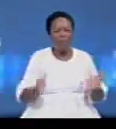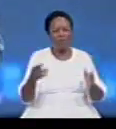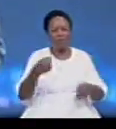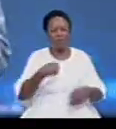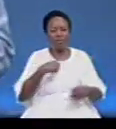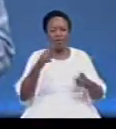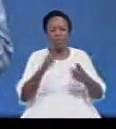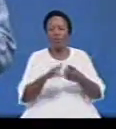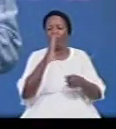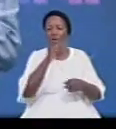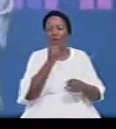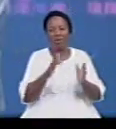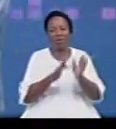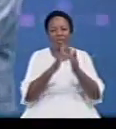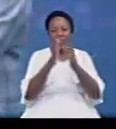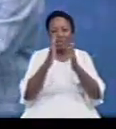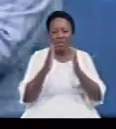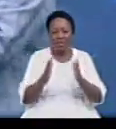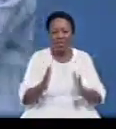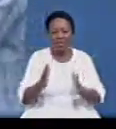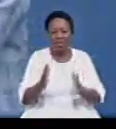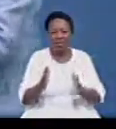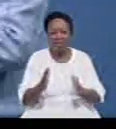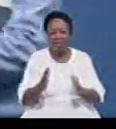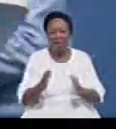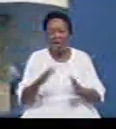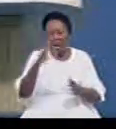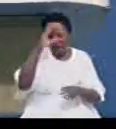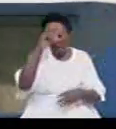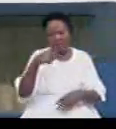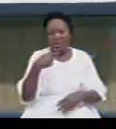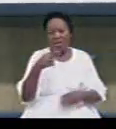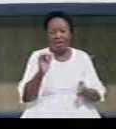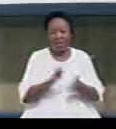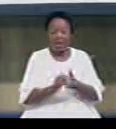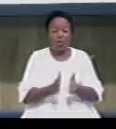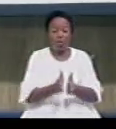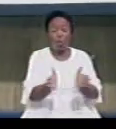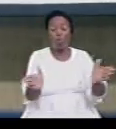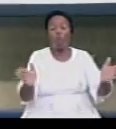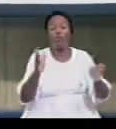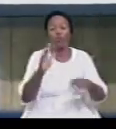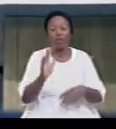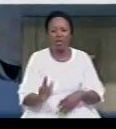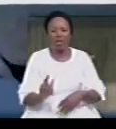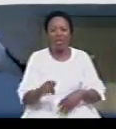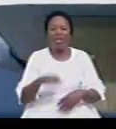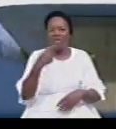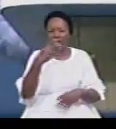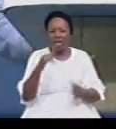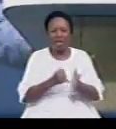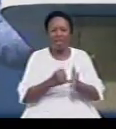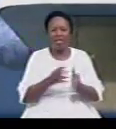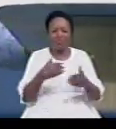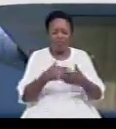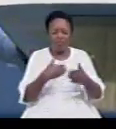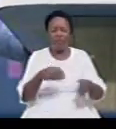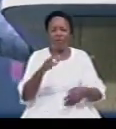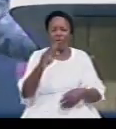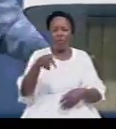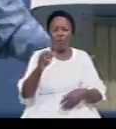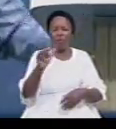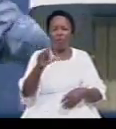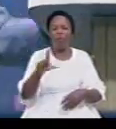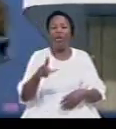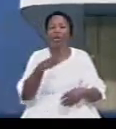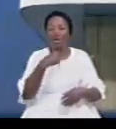a Christian. He said that openly. He said that before Paul. He said that